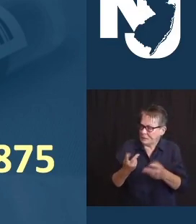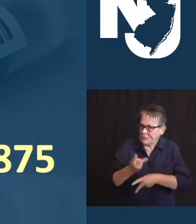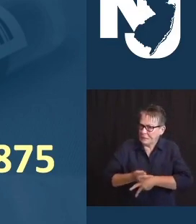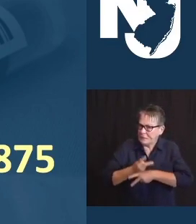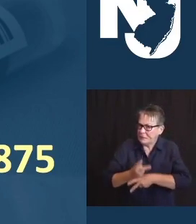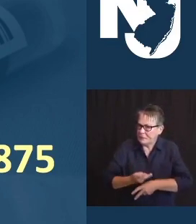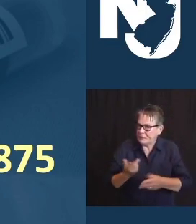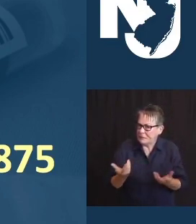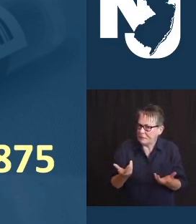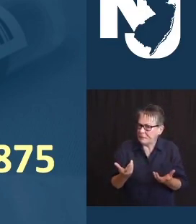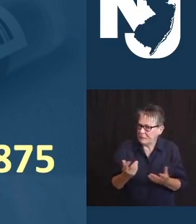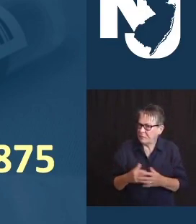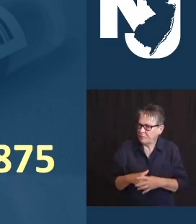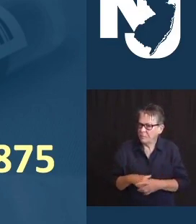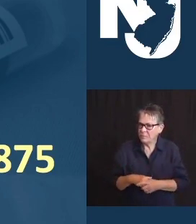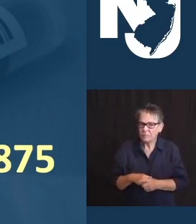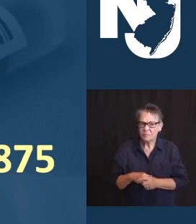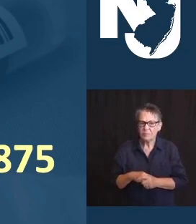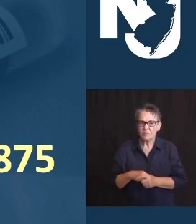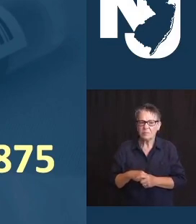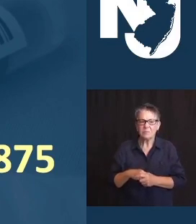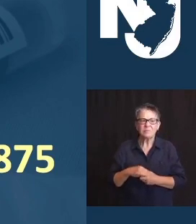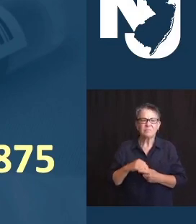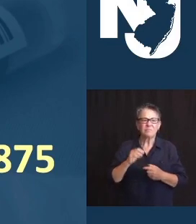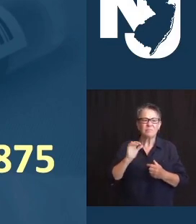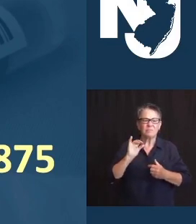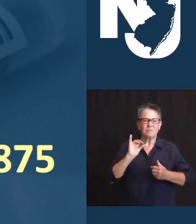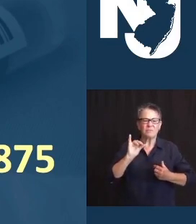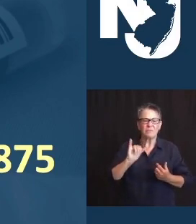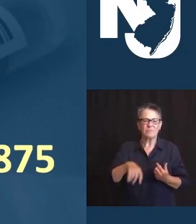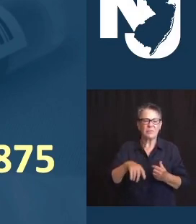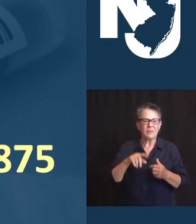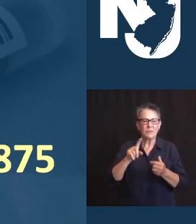13,944, and the number of probable deaths remains at